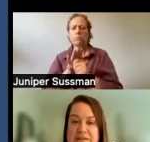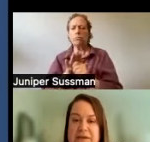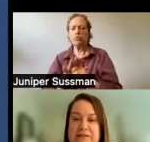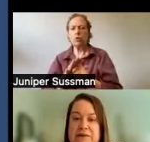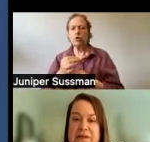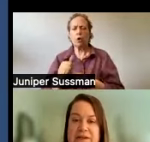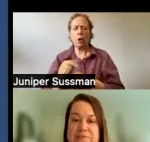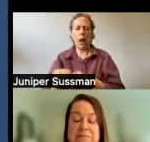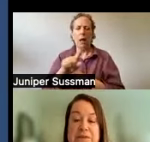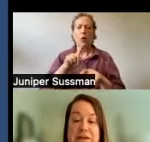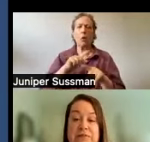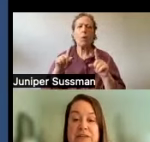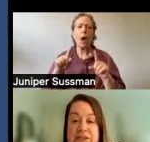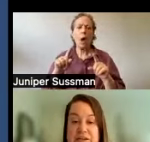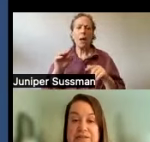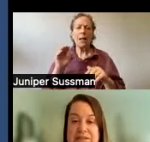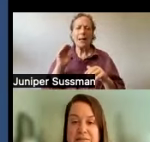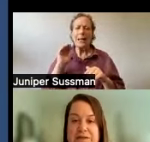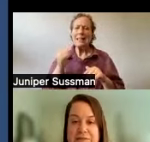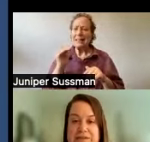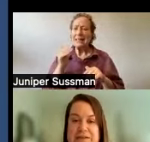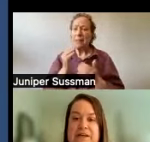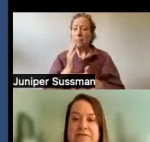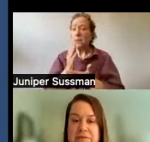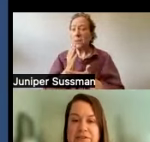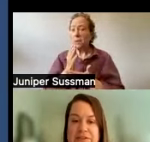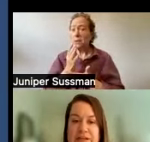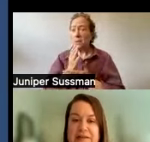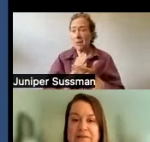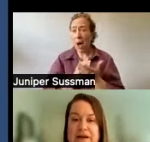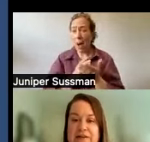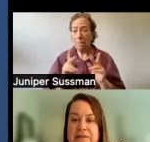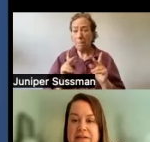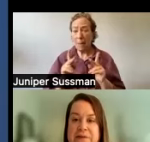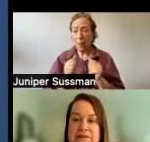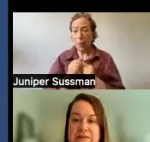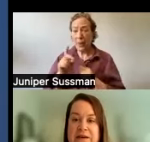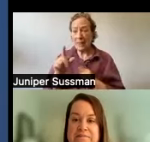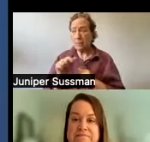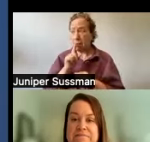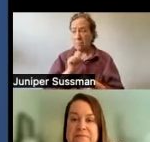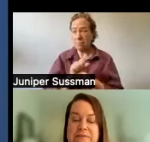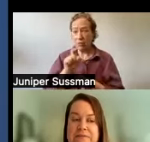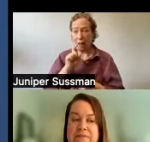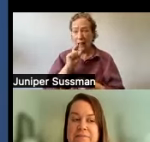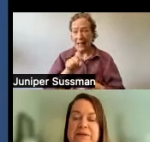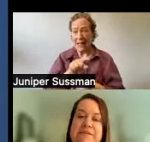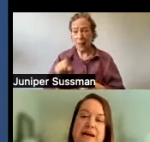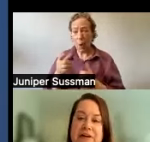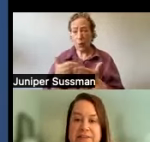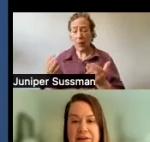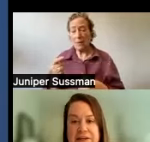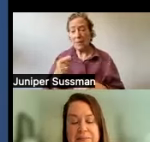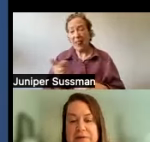does seem like there are things that people need for legitimate disability reasons that unfortunately have gotten a little bit, people